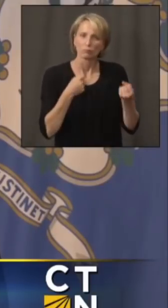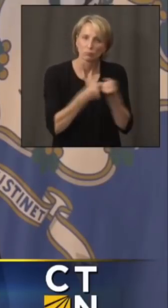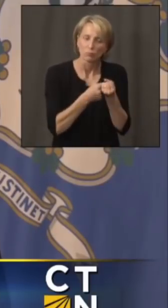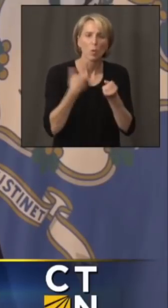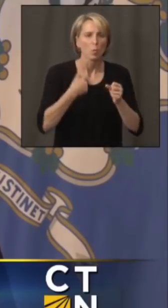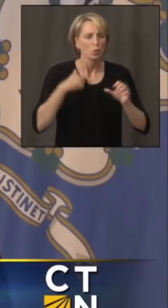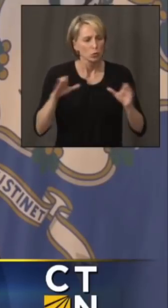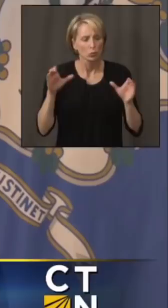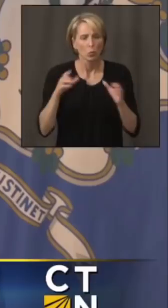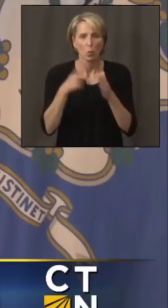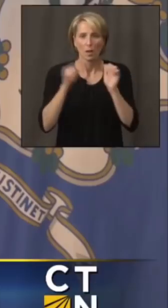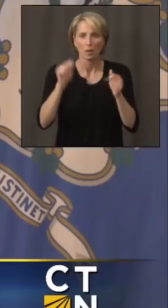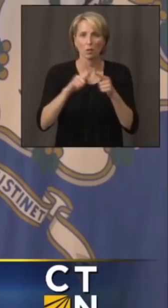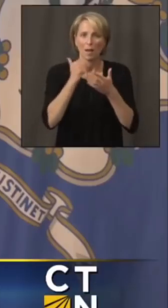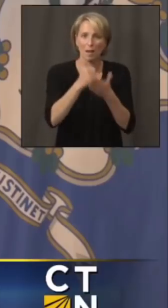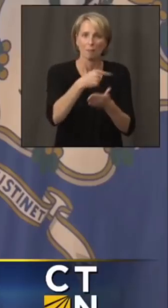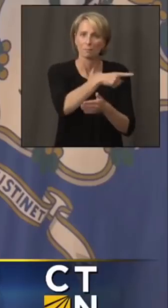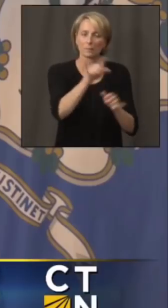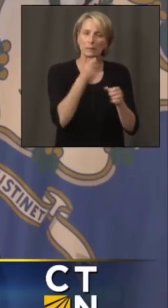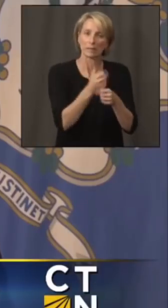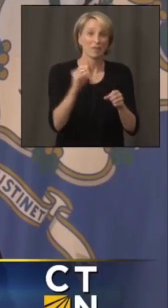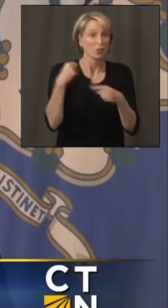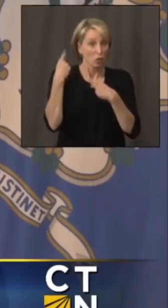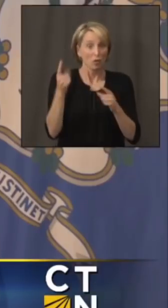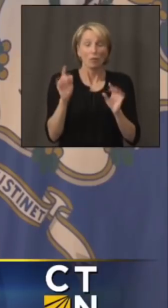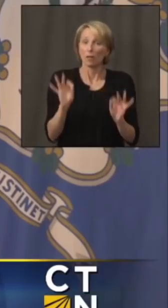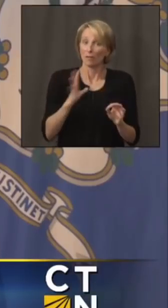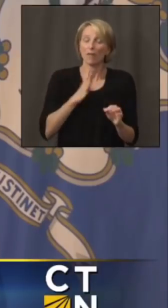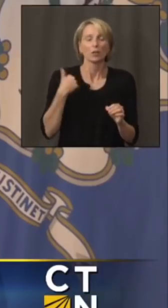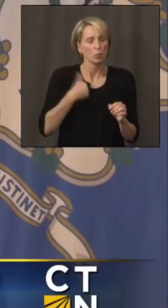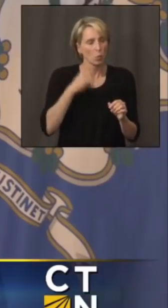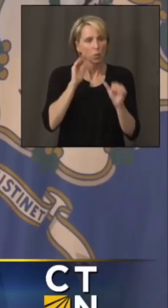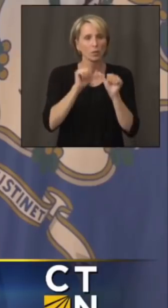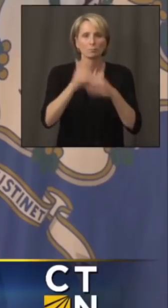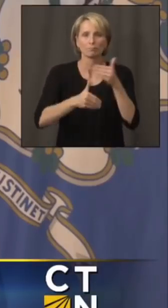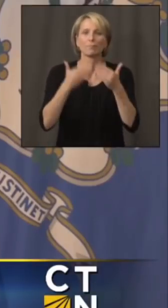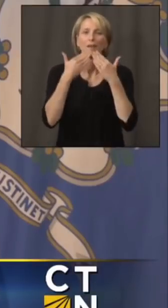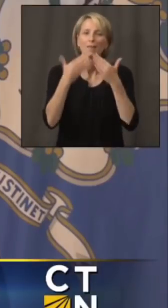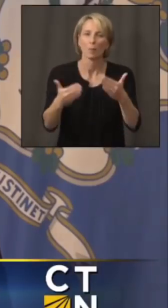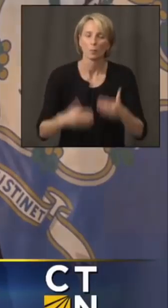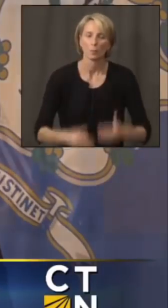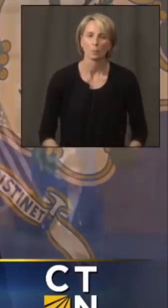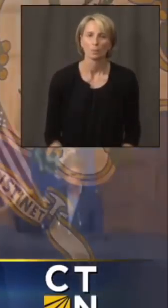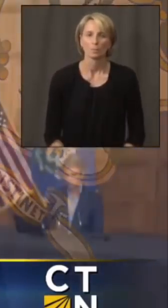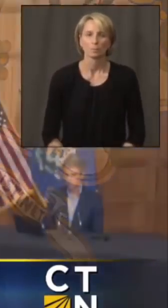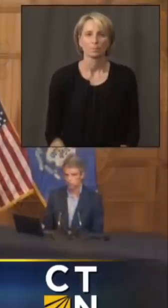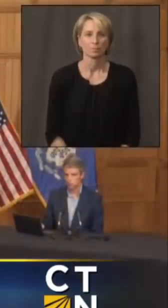doing everything we can to keep them safe. It's worked so far. We're going to keep going. Thanks, everybody.